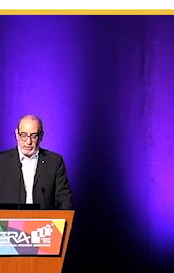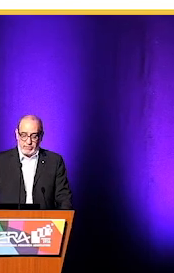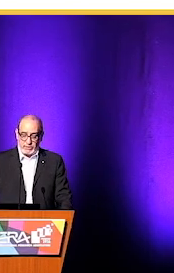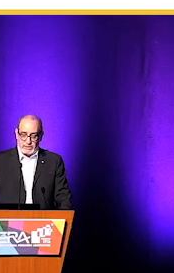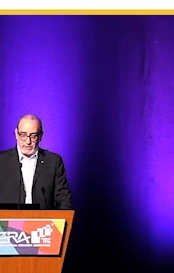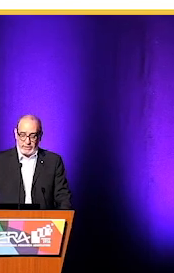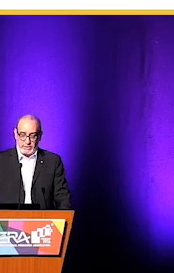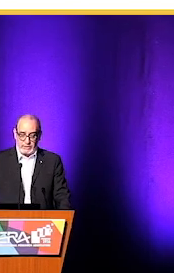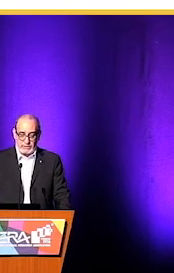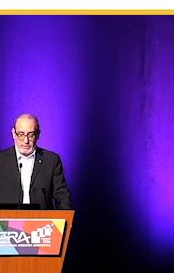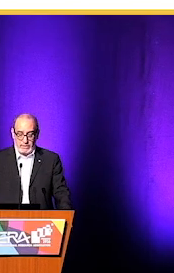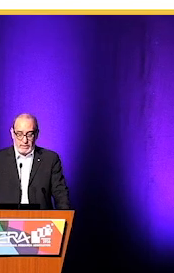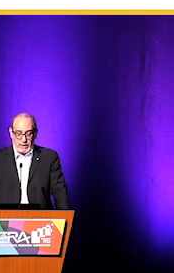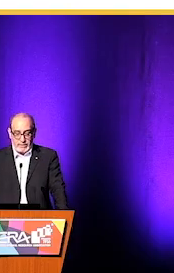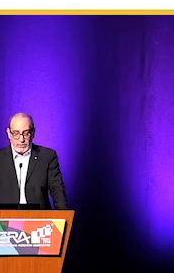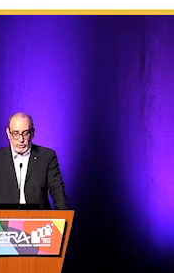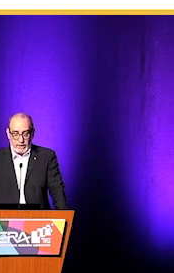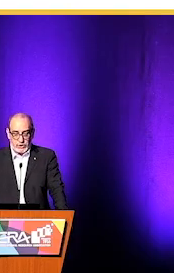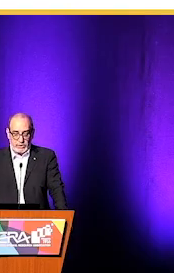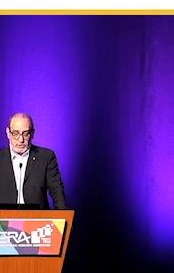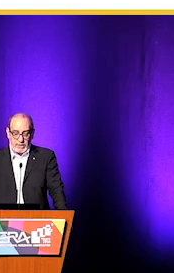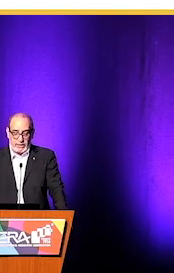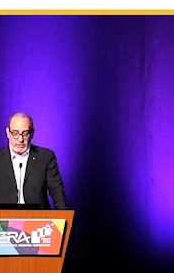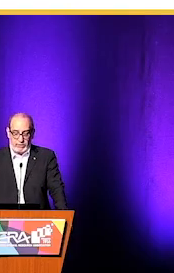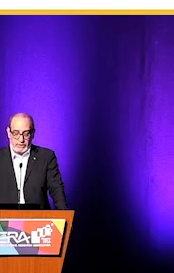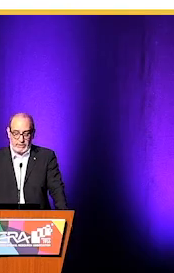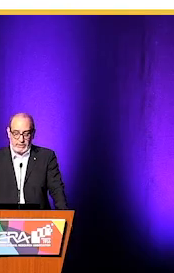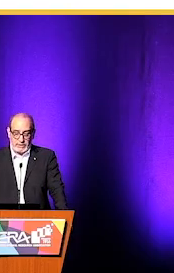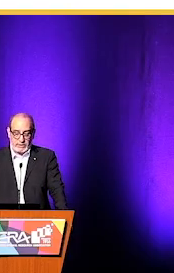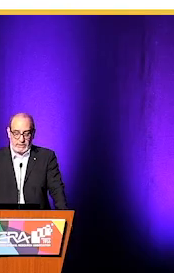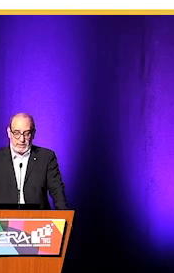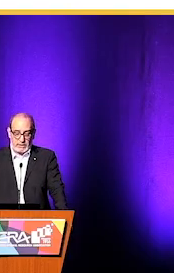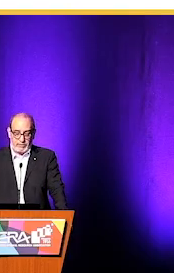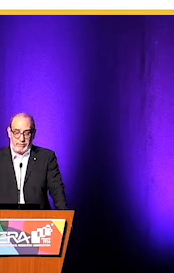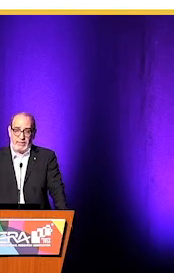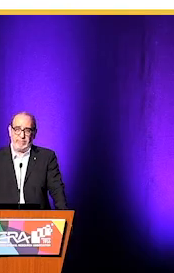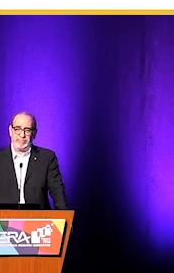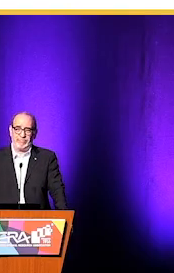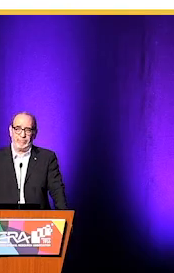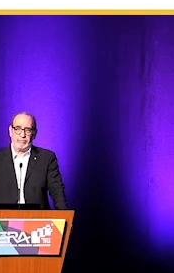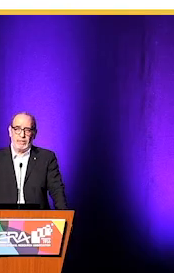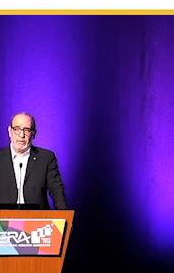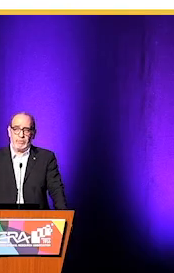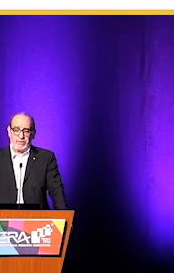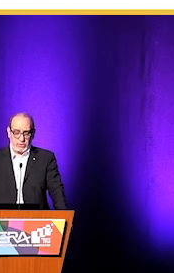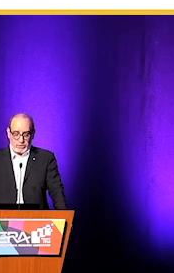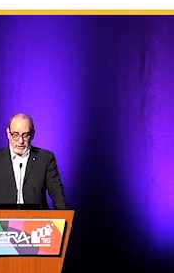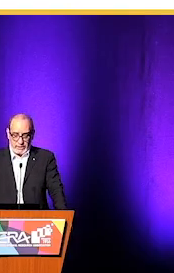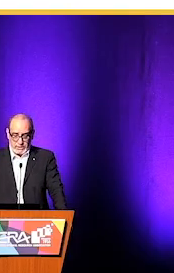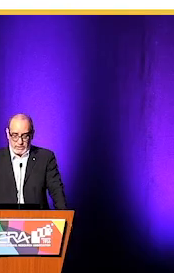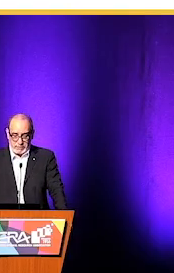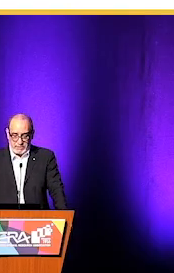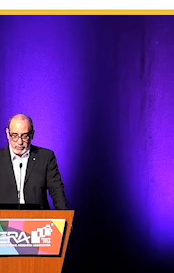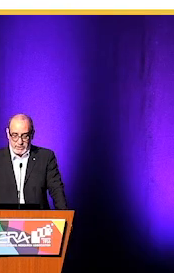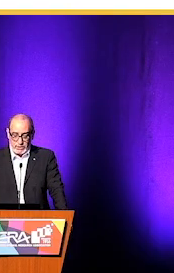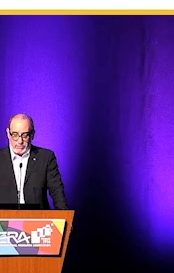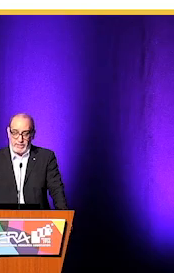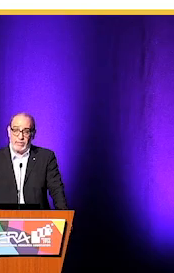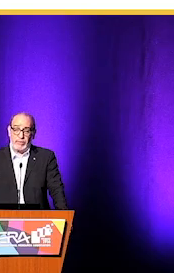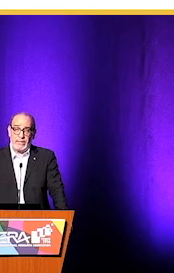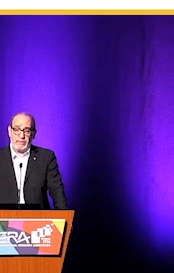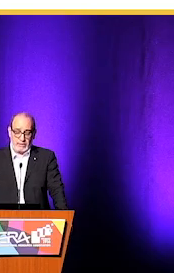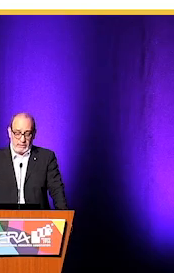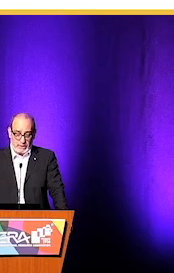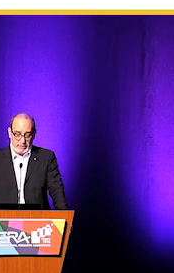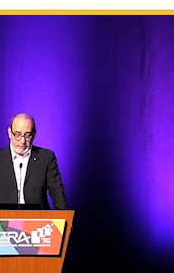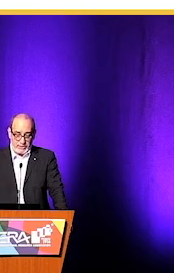Academy of Arts and Sciences and the International Society of Learning Sciences Executive Committee. Professor Gutierrez is past president of